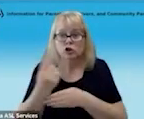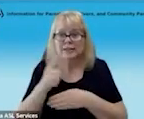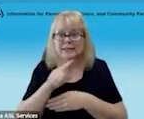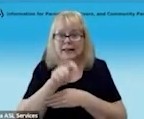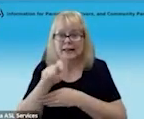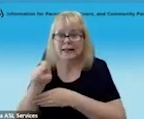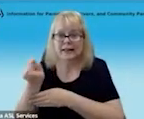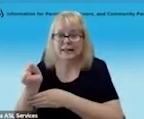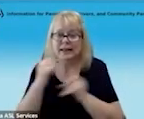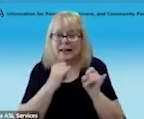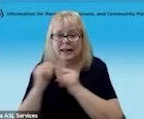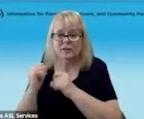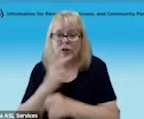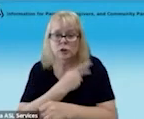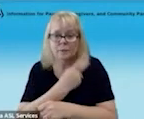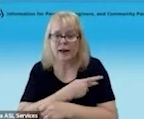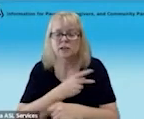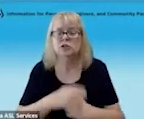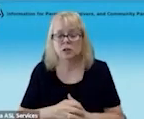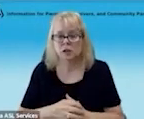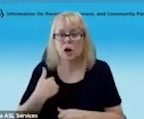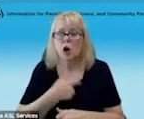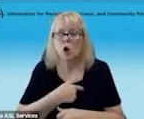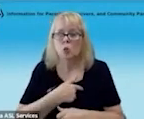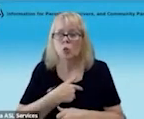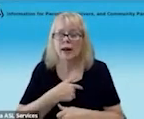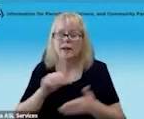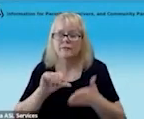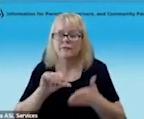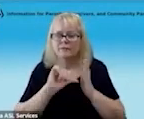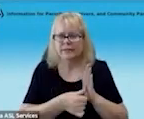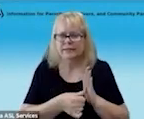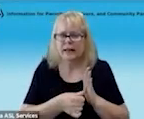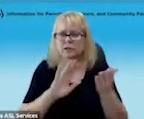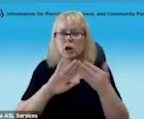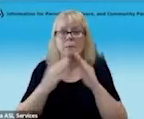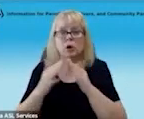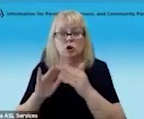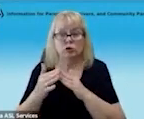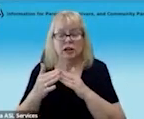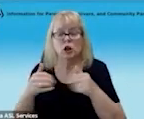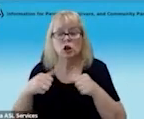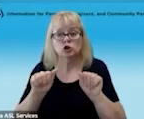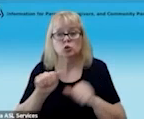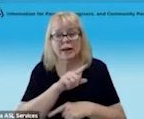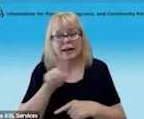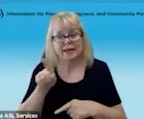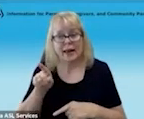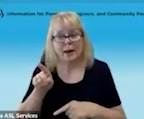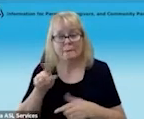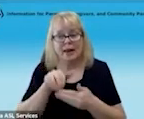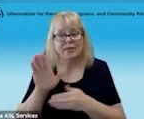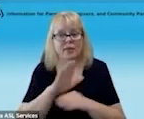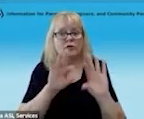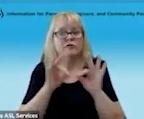So the NUCA system of care is what we call our care delivery system. And instead of focusing on just the needs